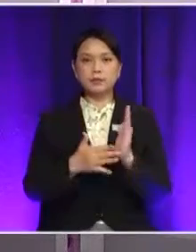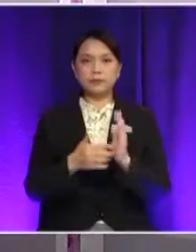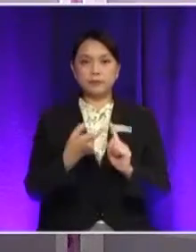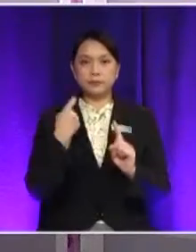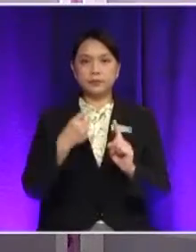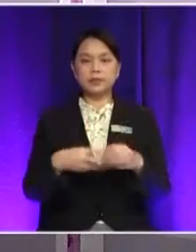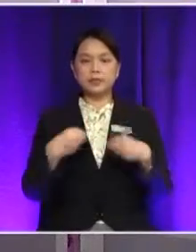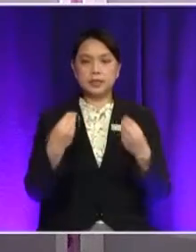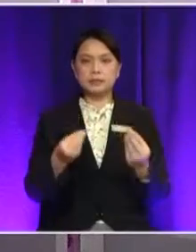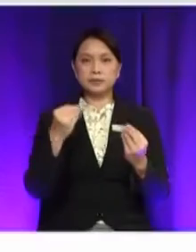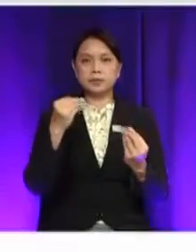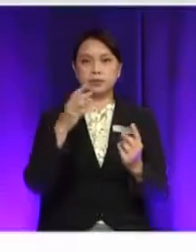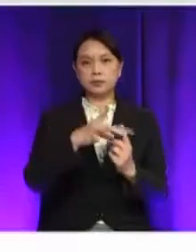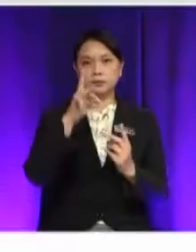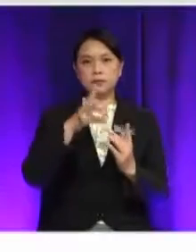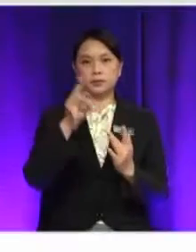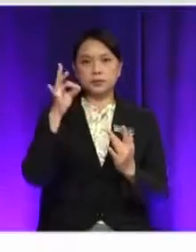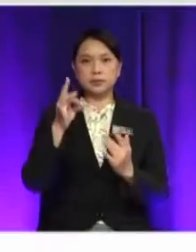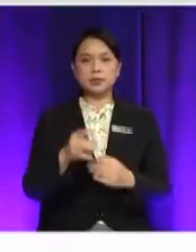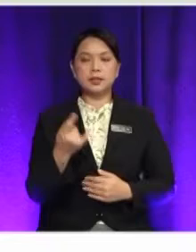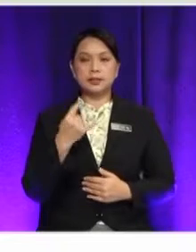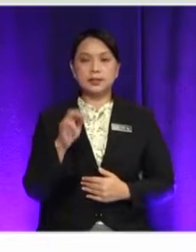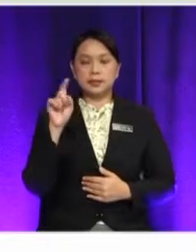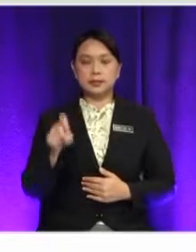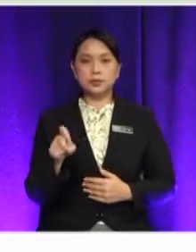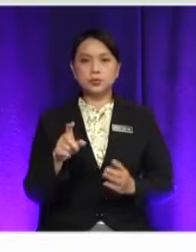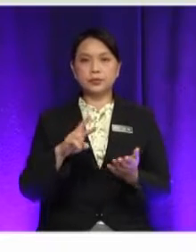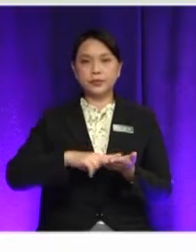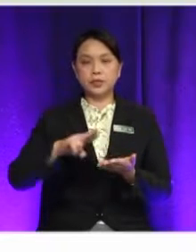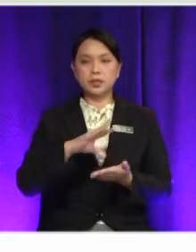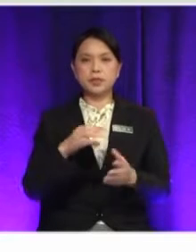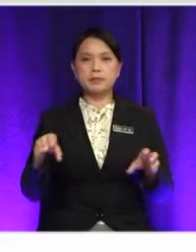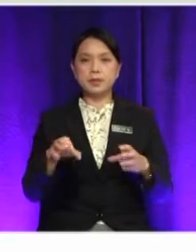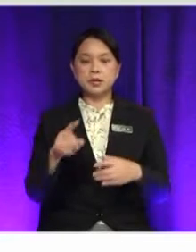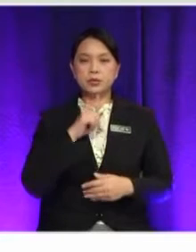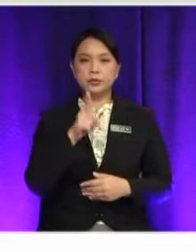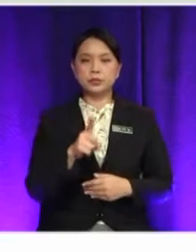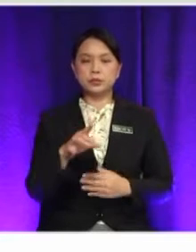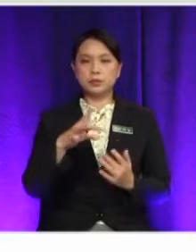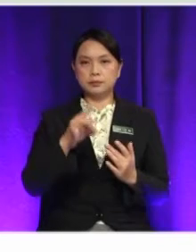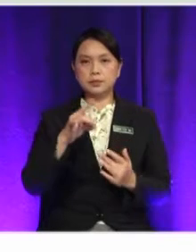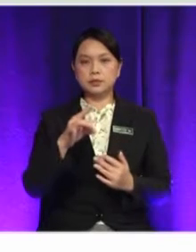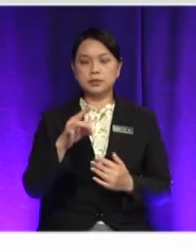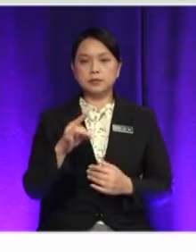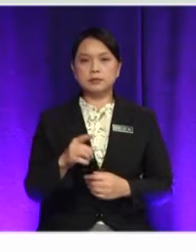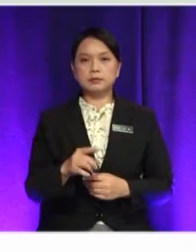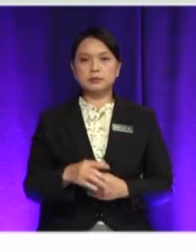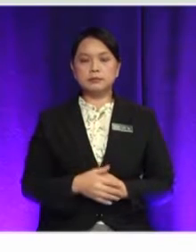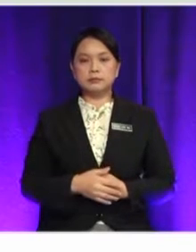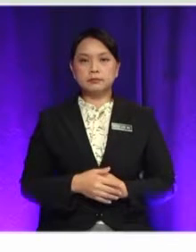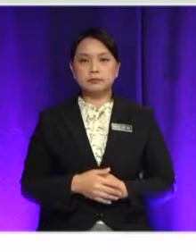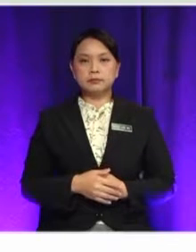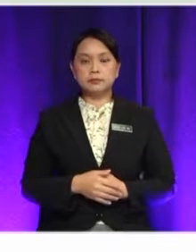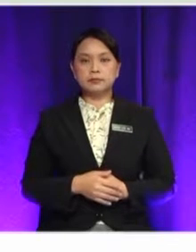Shafika. They have to really read and to make sure the options that they select fits in the